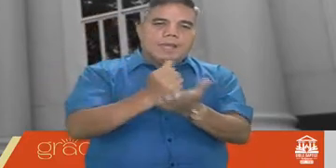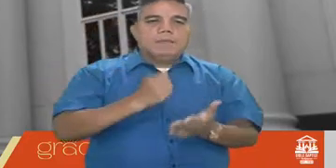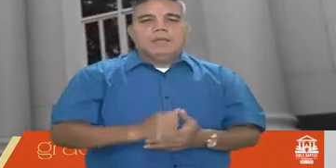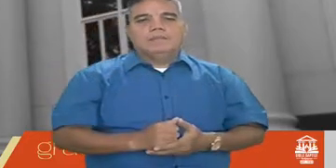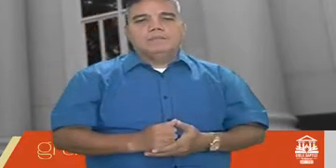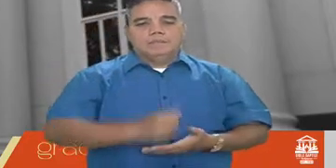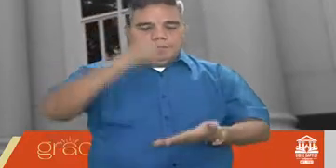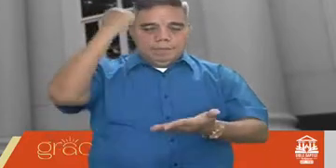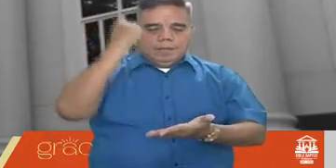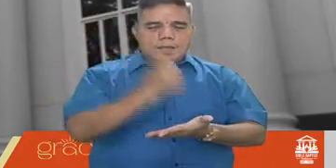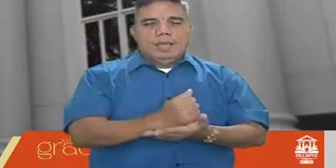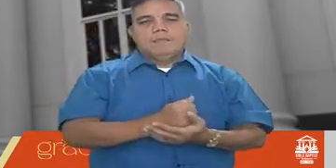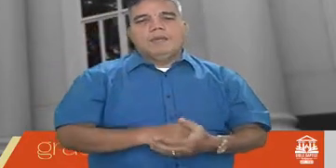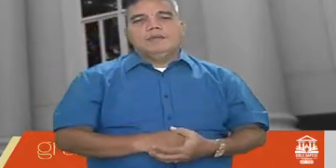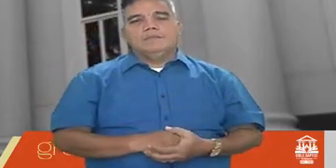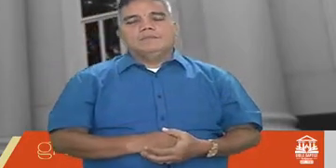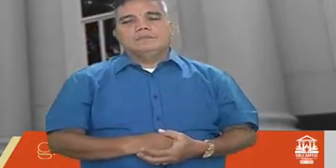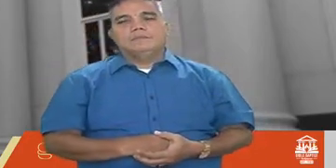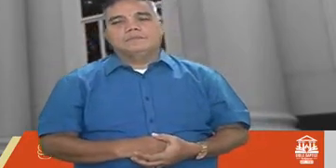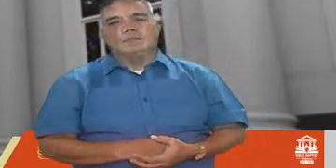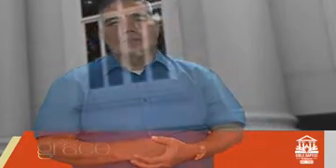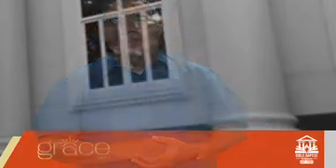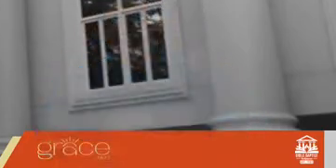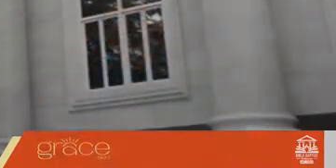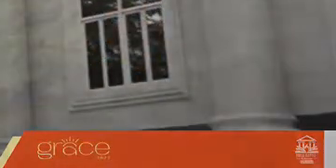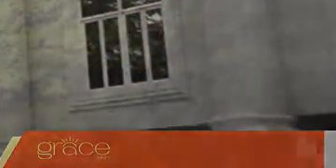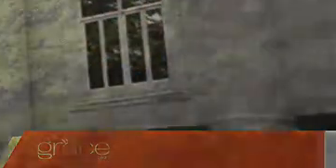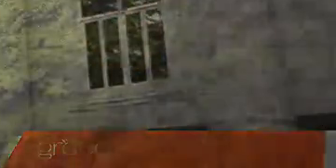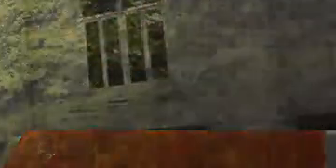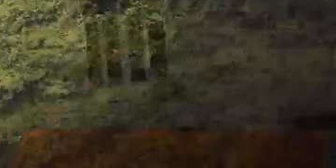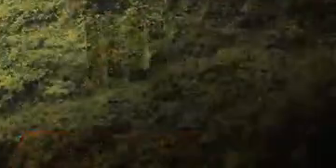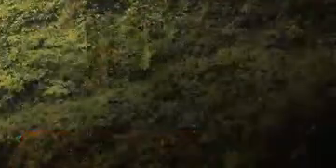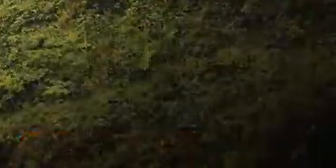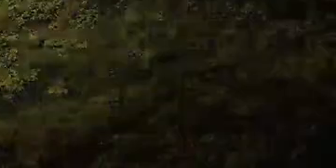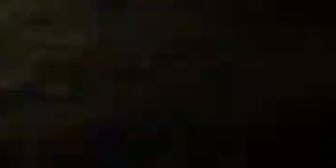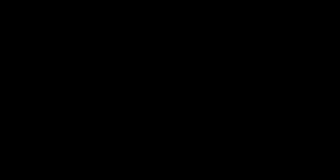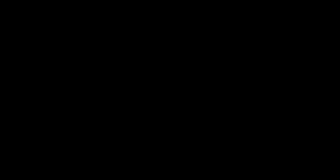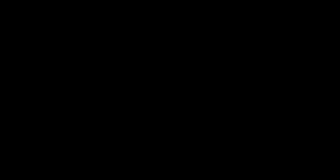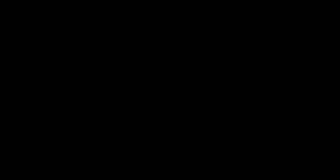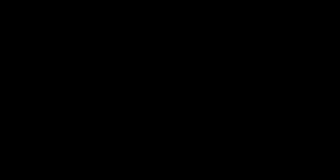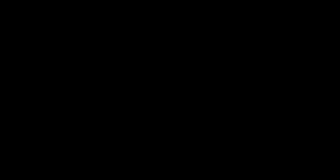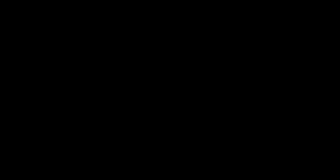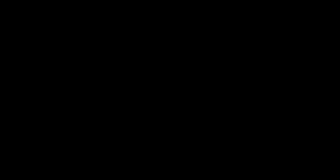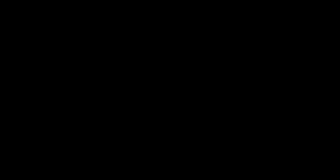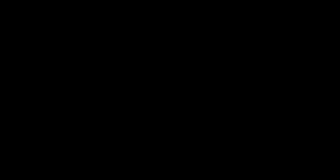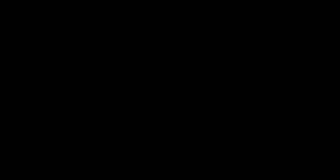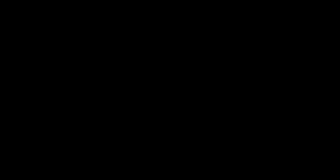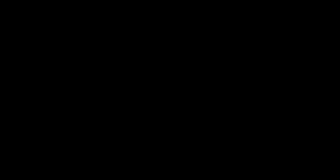people said, amen and amen. Amen. Praise the Lord.